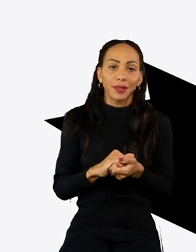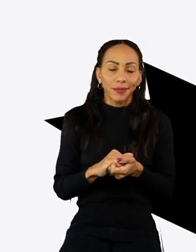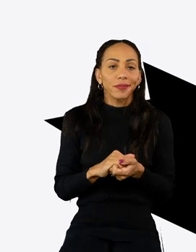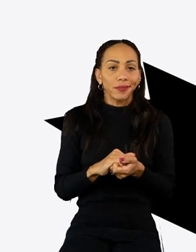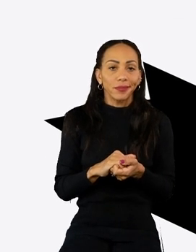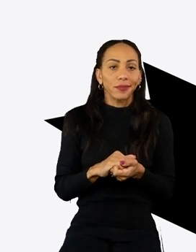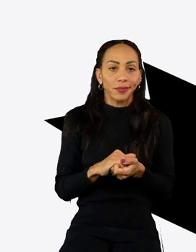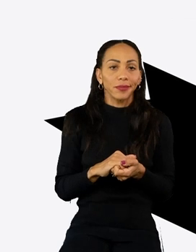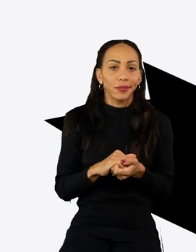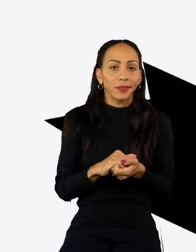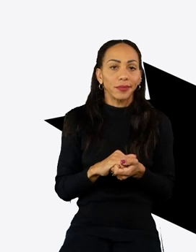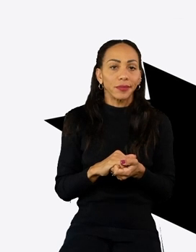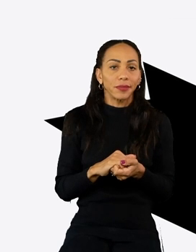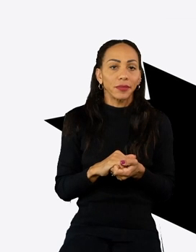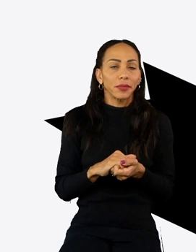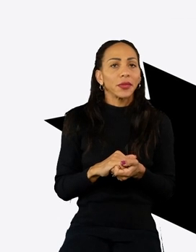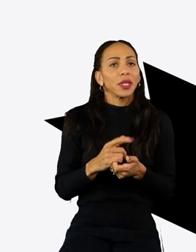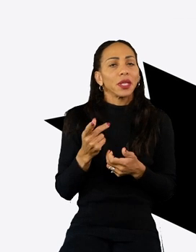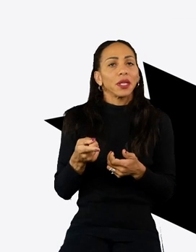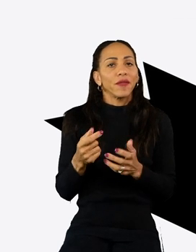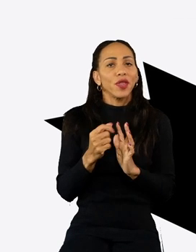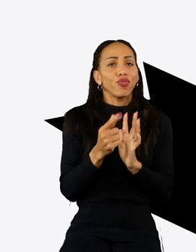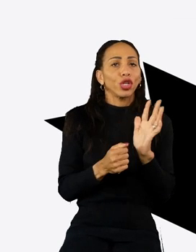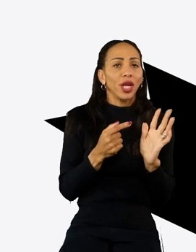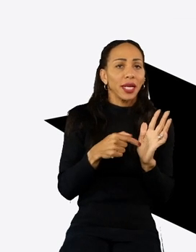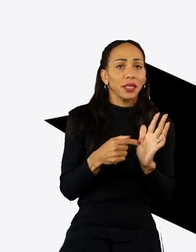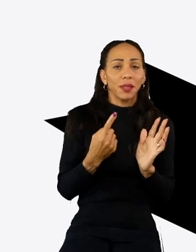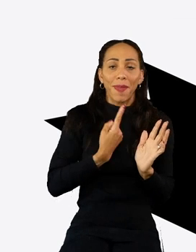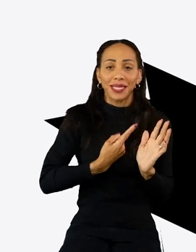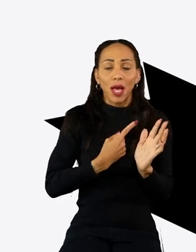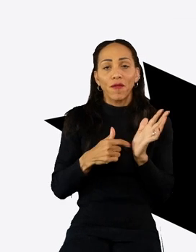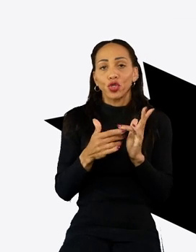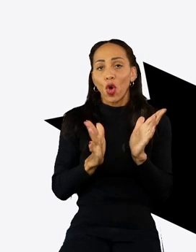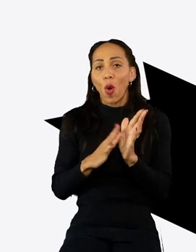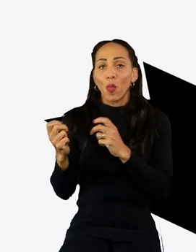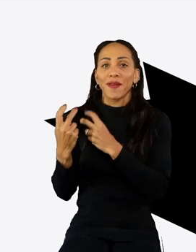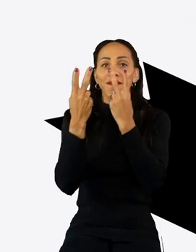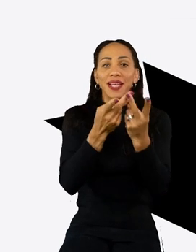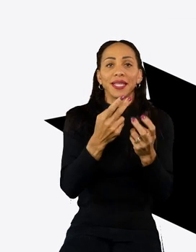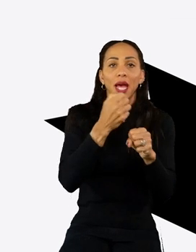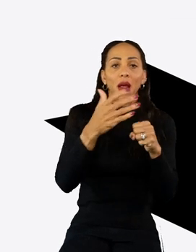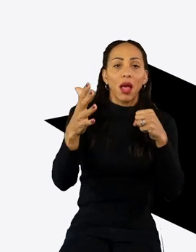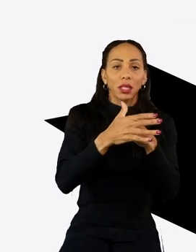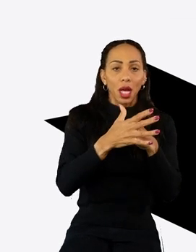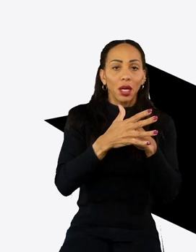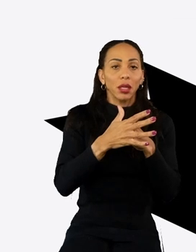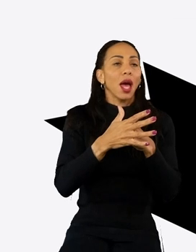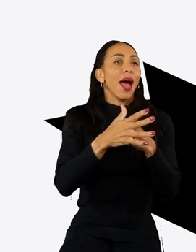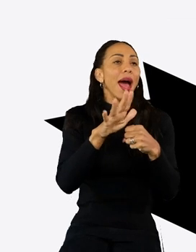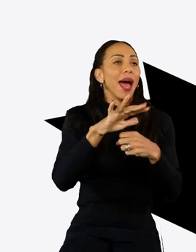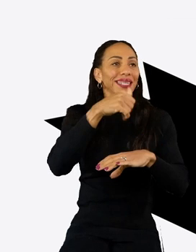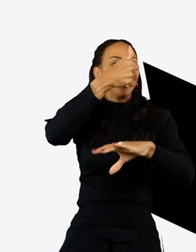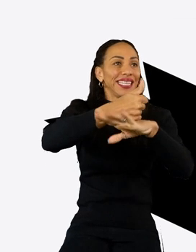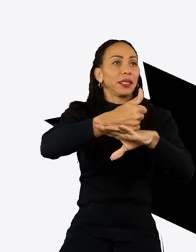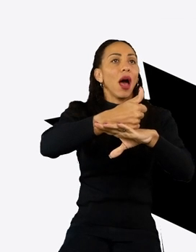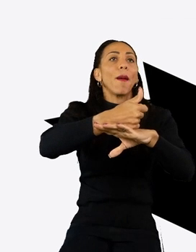The install tutorial day. So a particular one of the activities of the project is that Tom and I